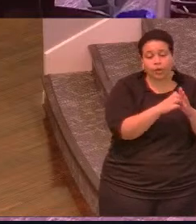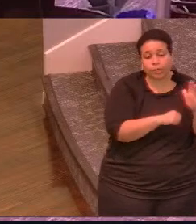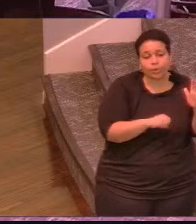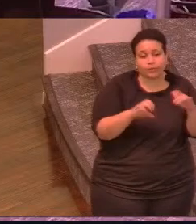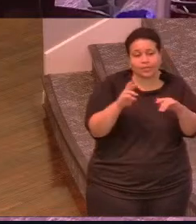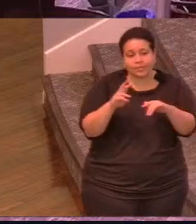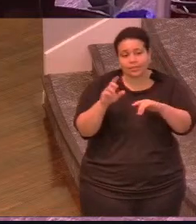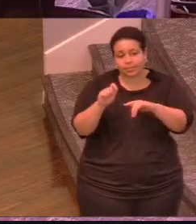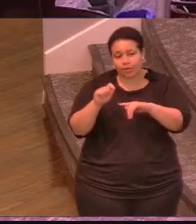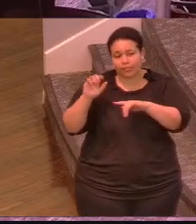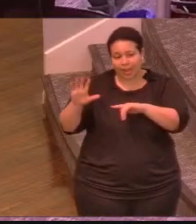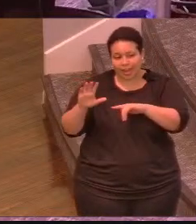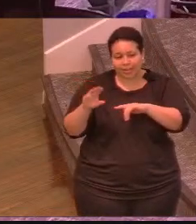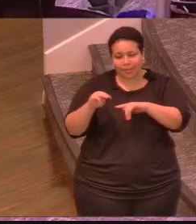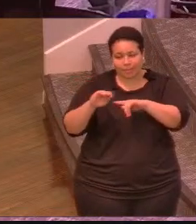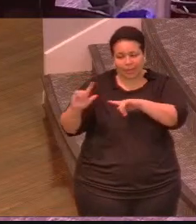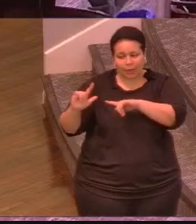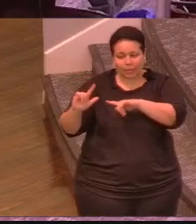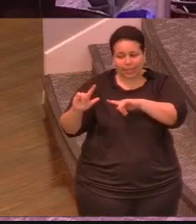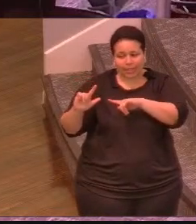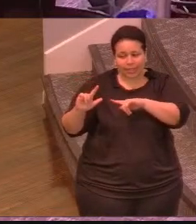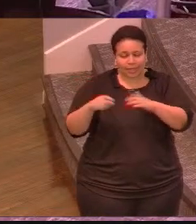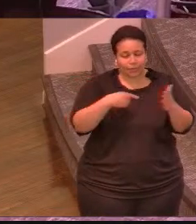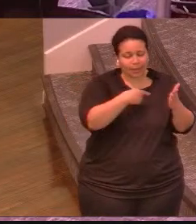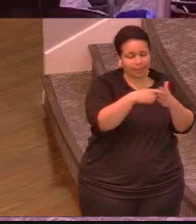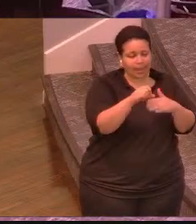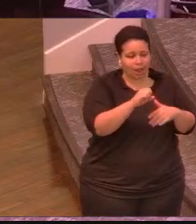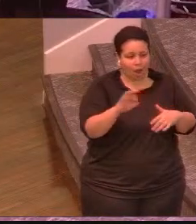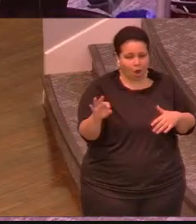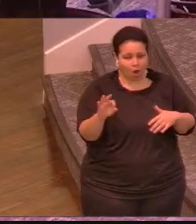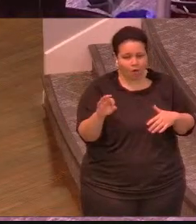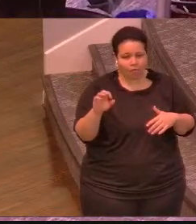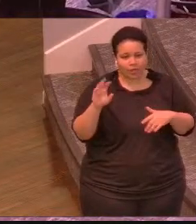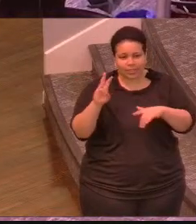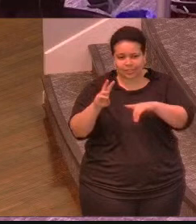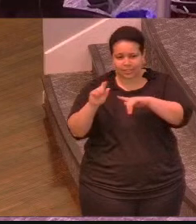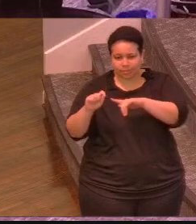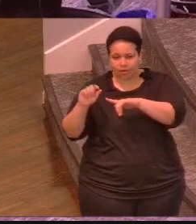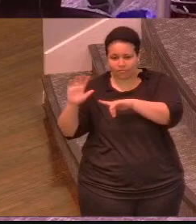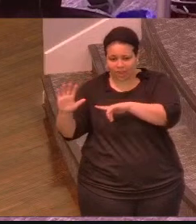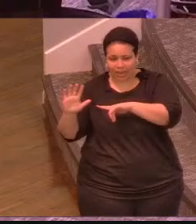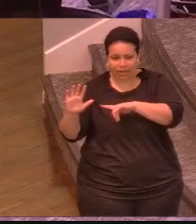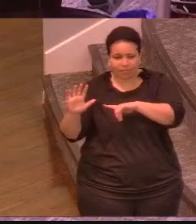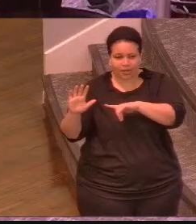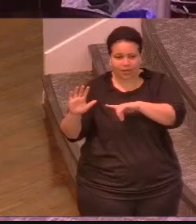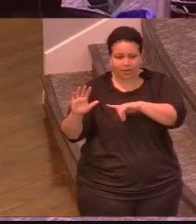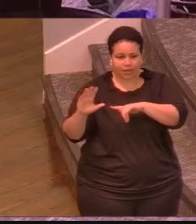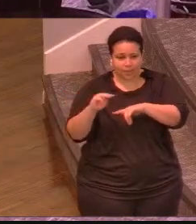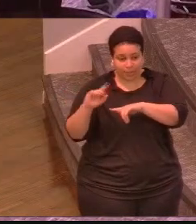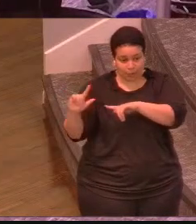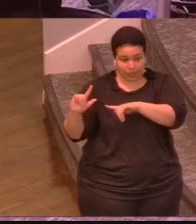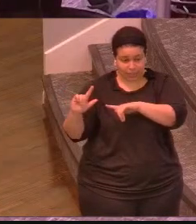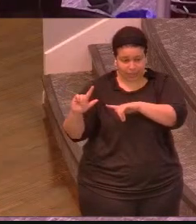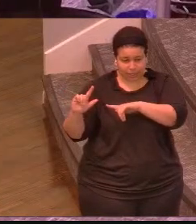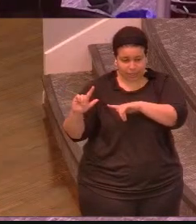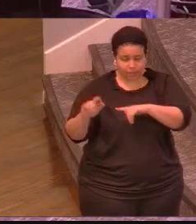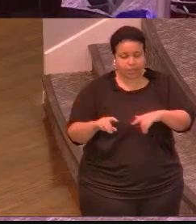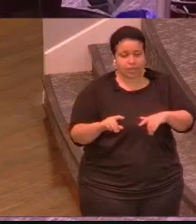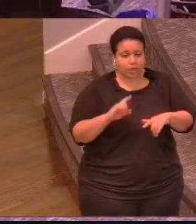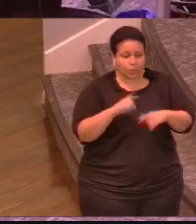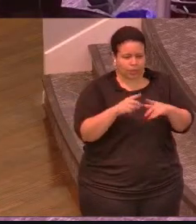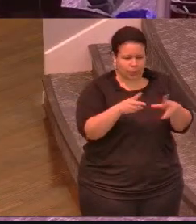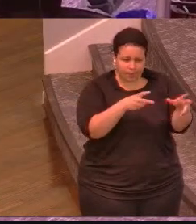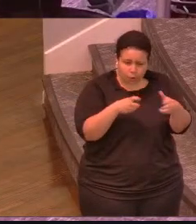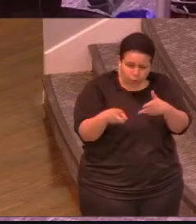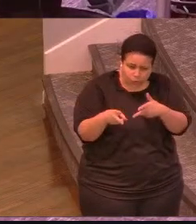asking about the 6.5. Did we pay off the 6.5 million? when we moved it